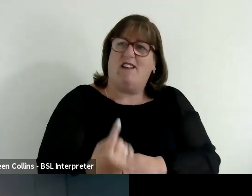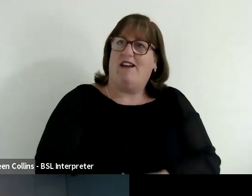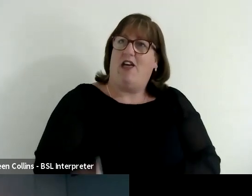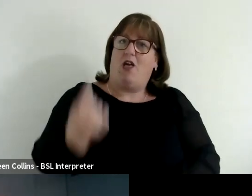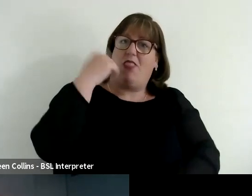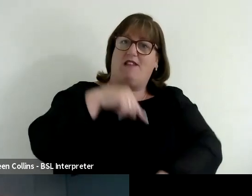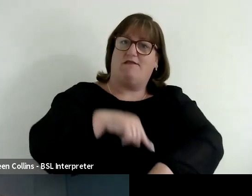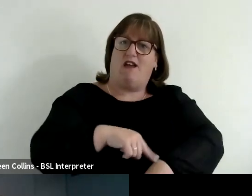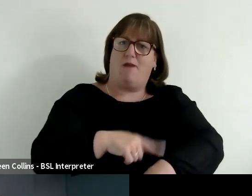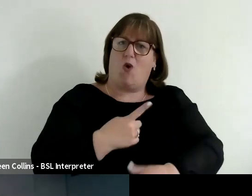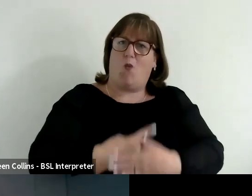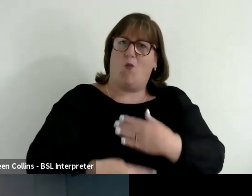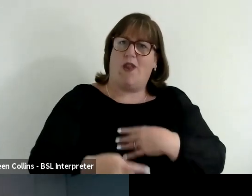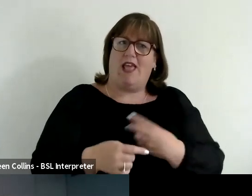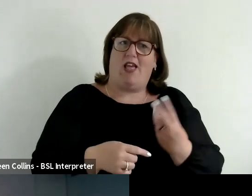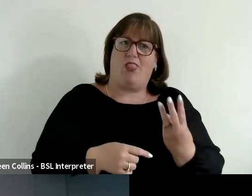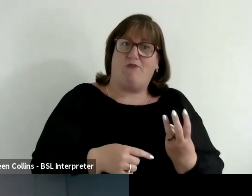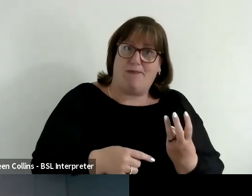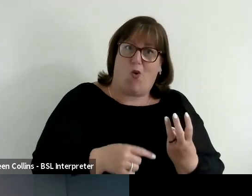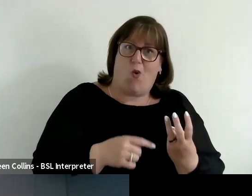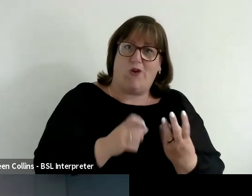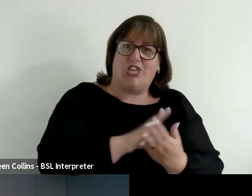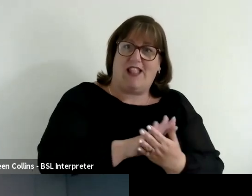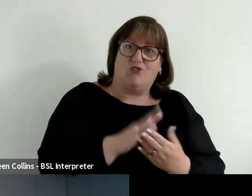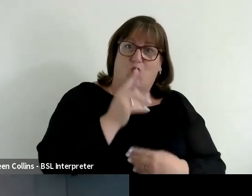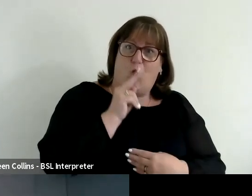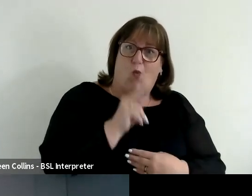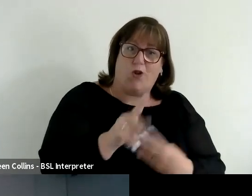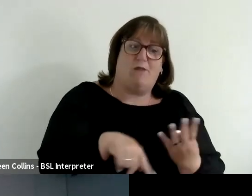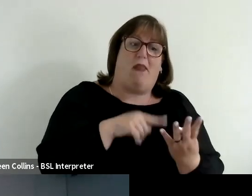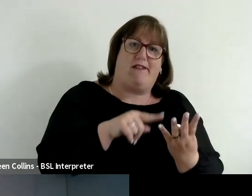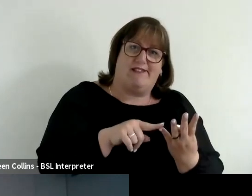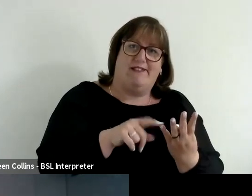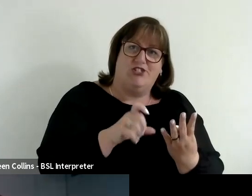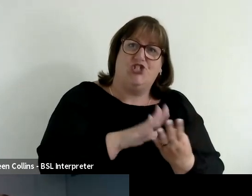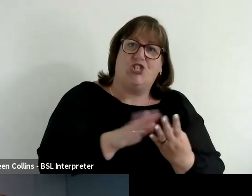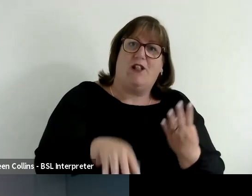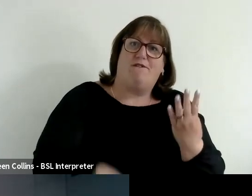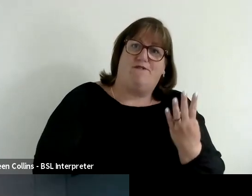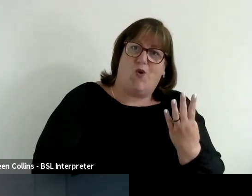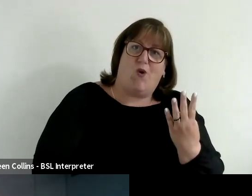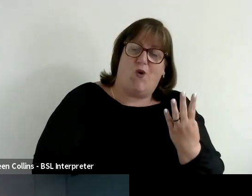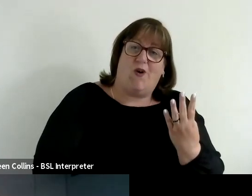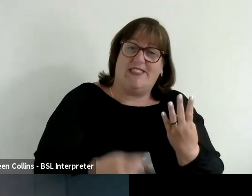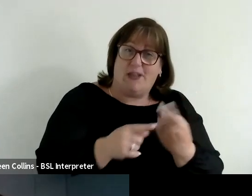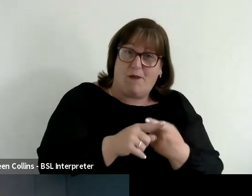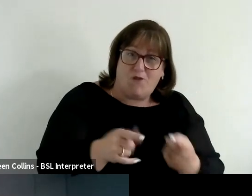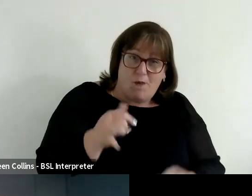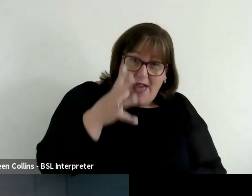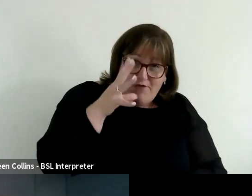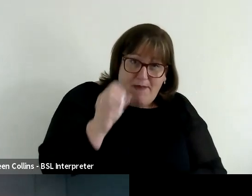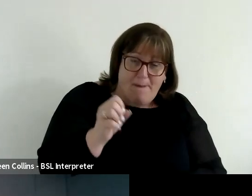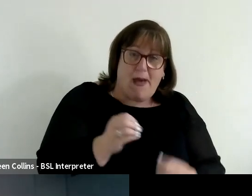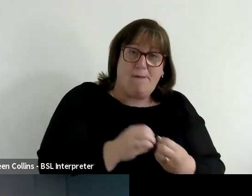television channels that you could watch. So some of you may remember, me included, it was BBC One,